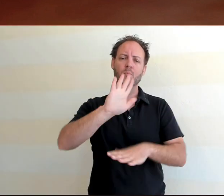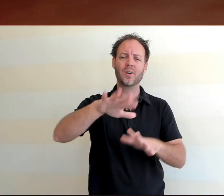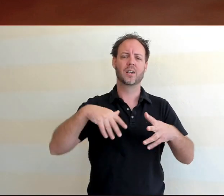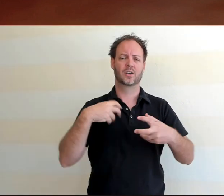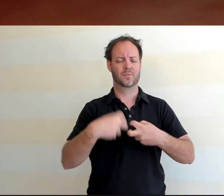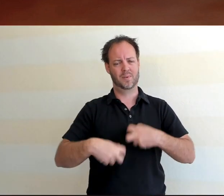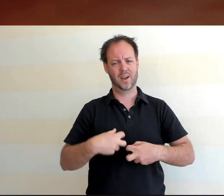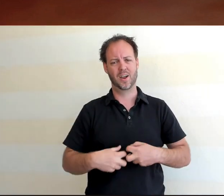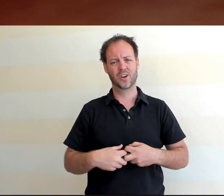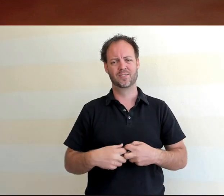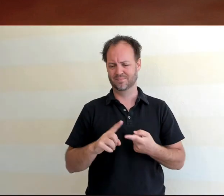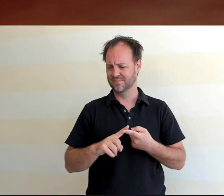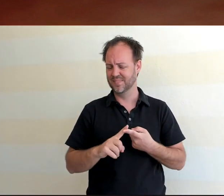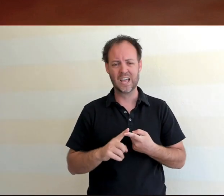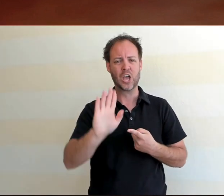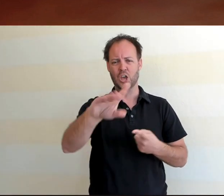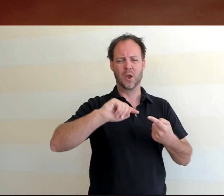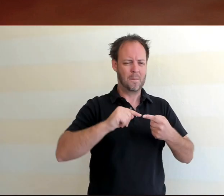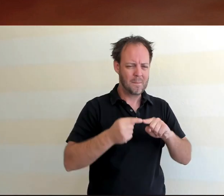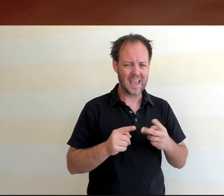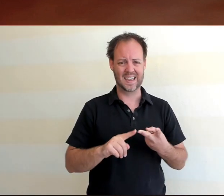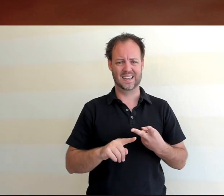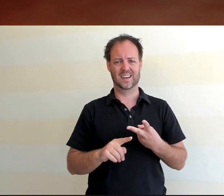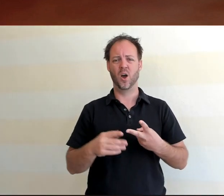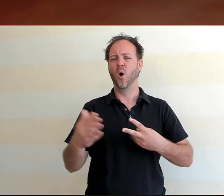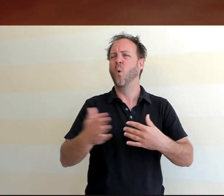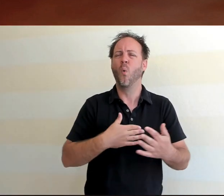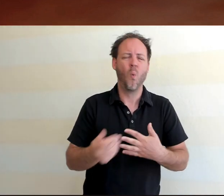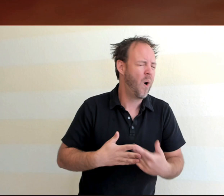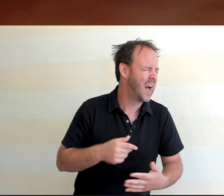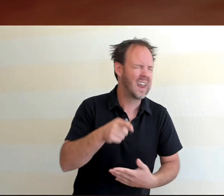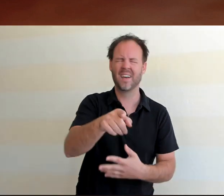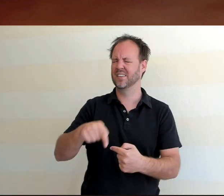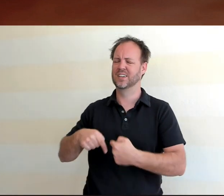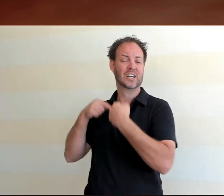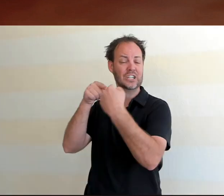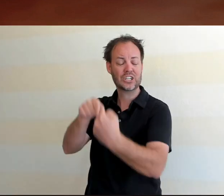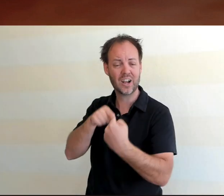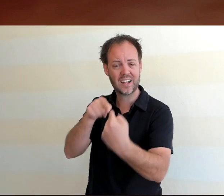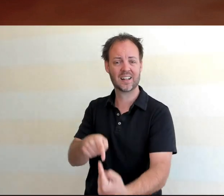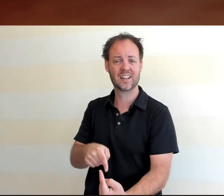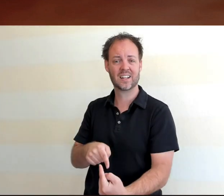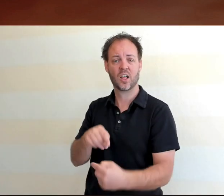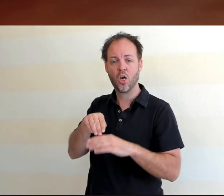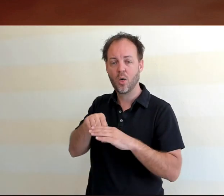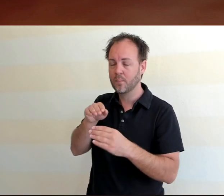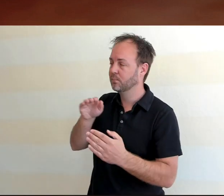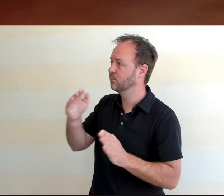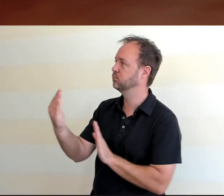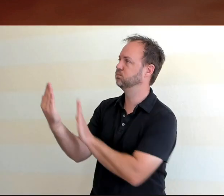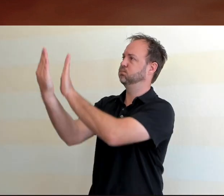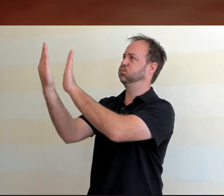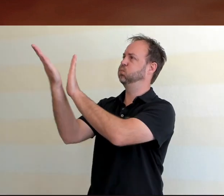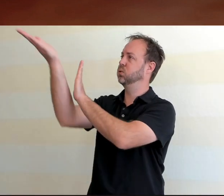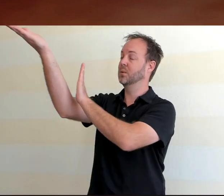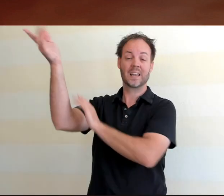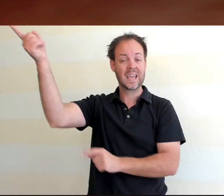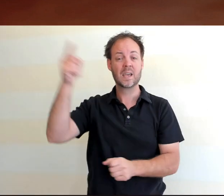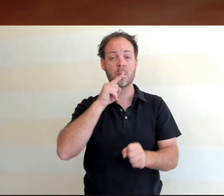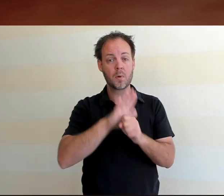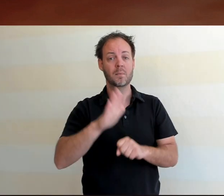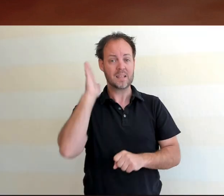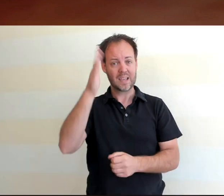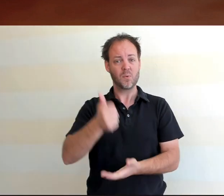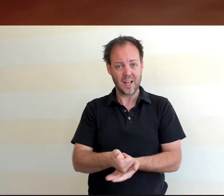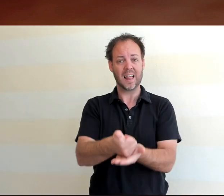problems, your pain, whatever it is that you're struggling with, before him. And he promises that he will